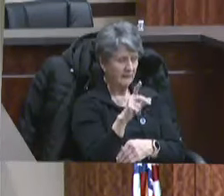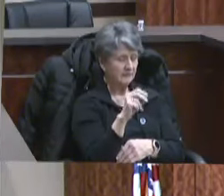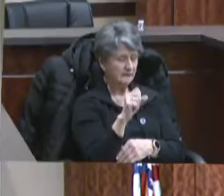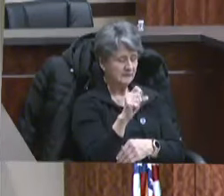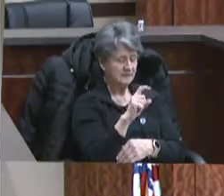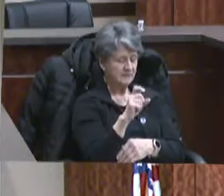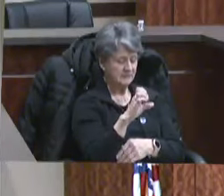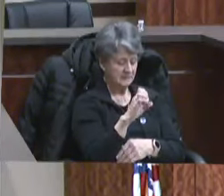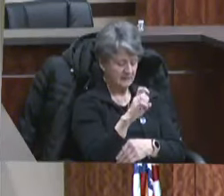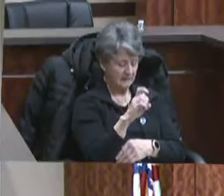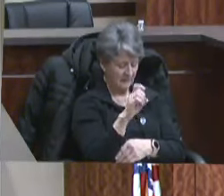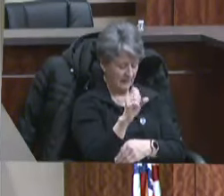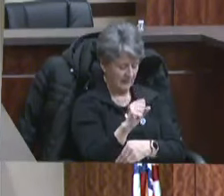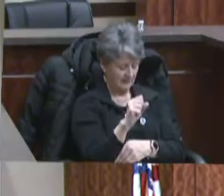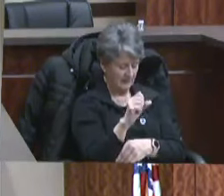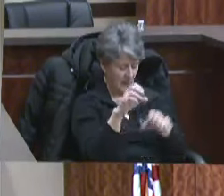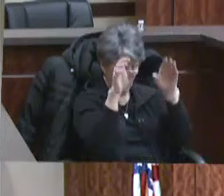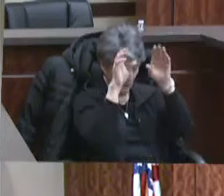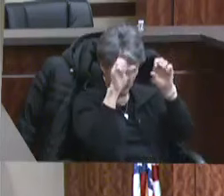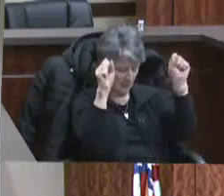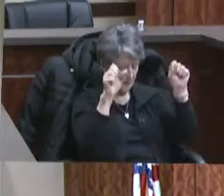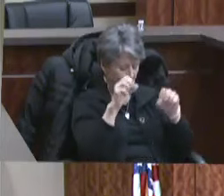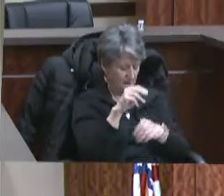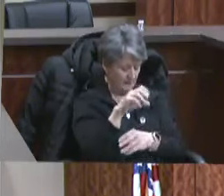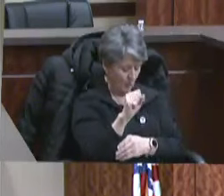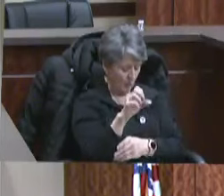Yes. President Smalls? I vote yes.